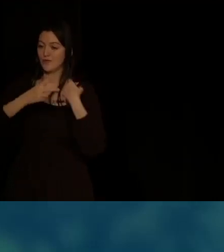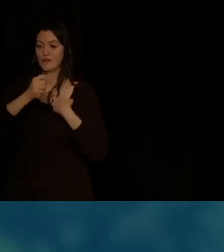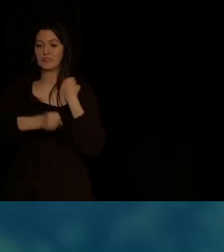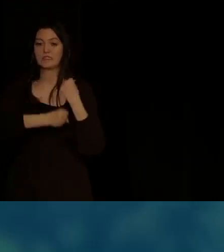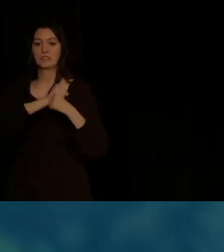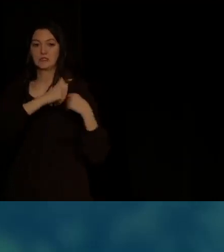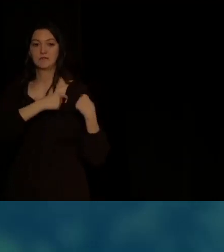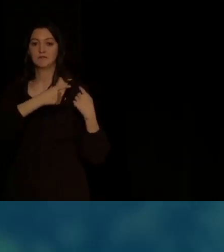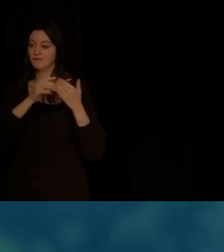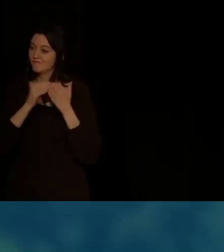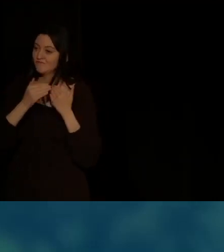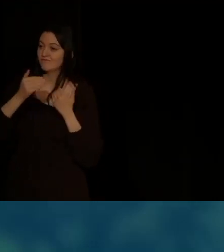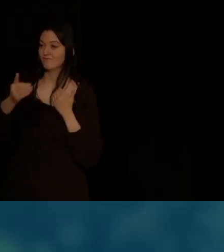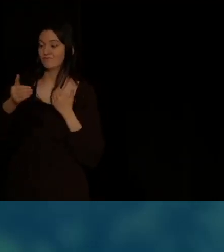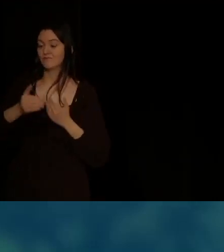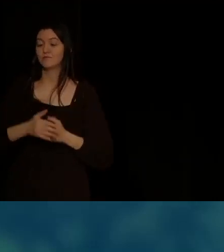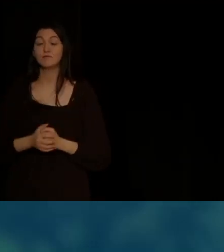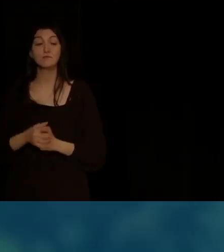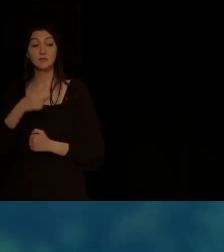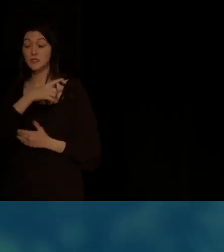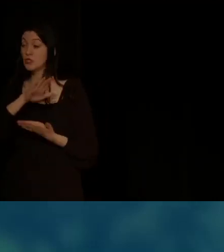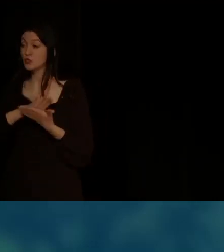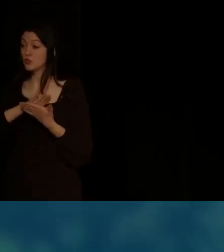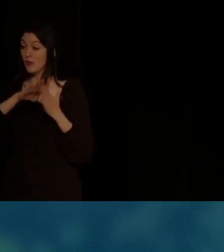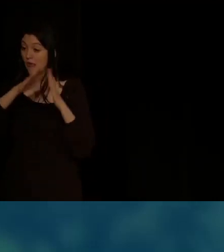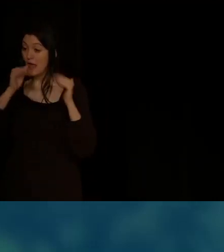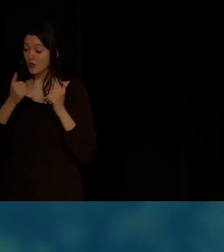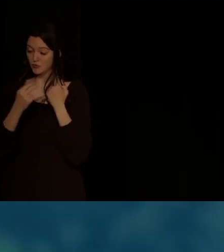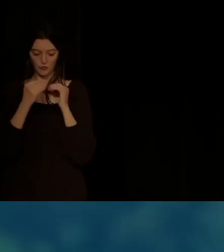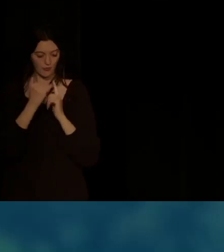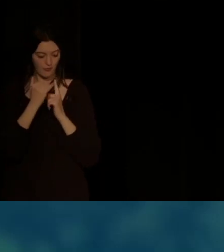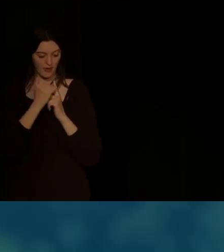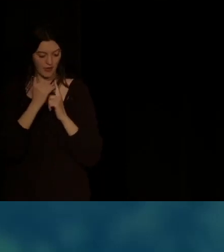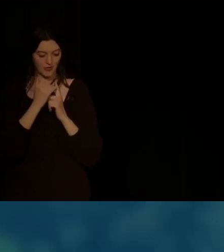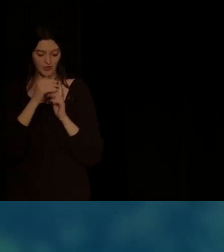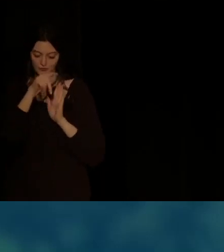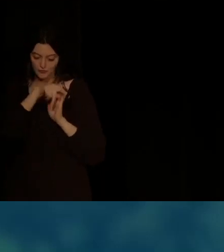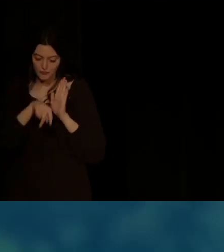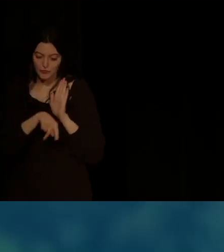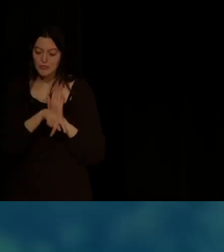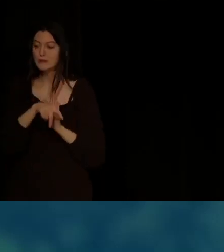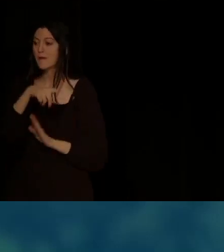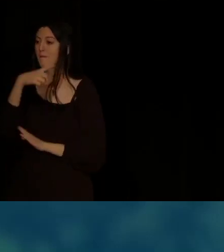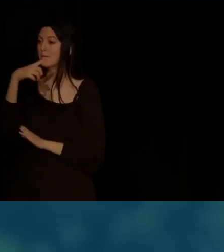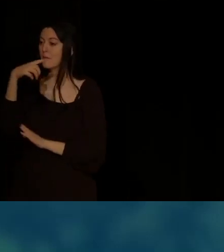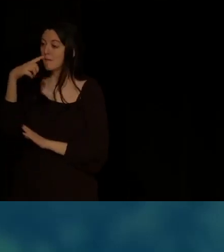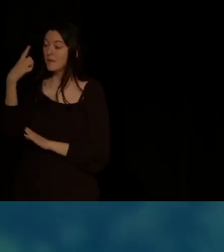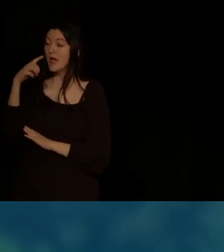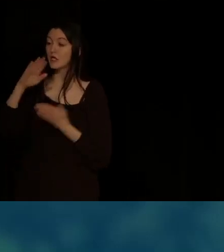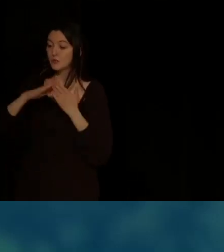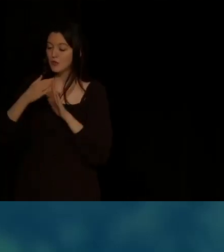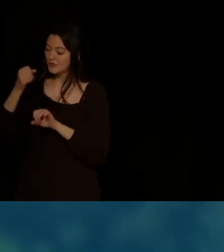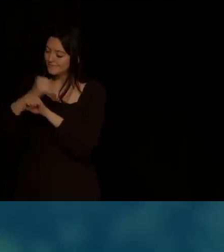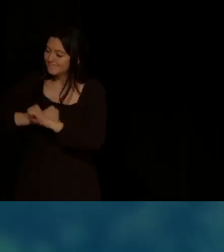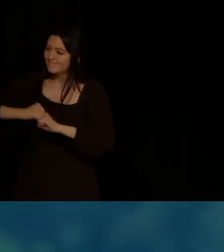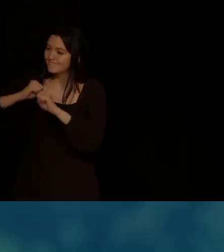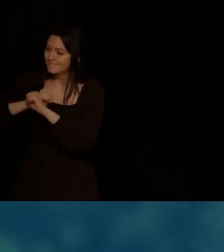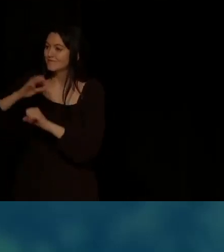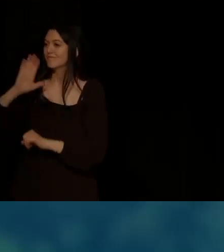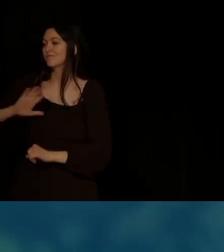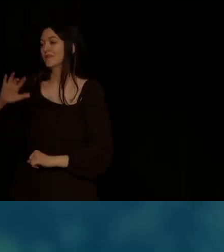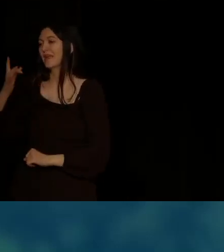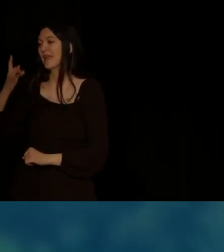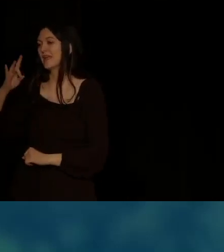generations to come. This schoolhouse is a reminder of the principles that the Black community in Chesterfield fought for back in the